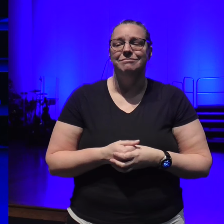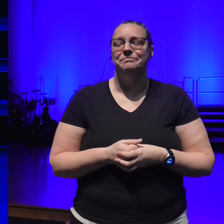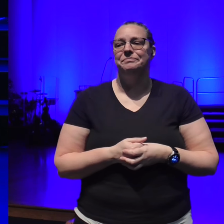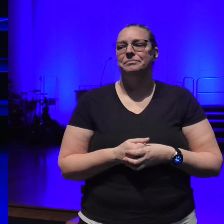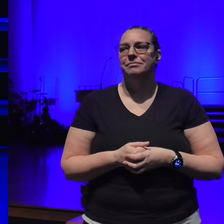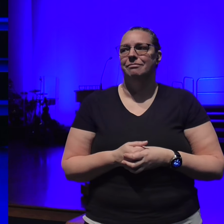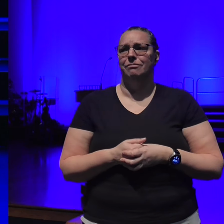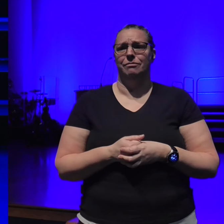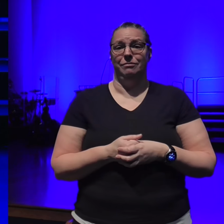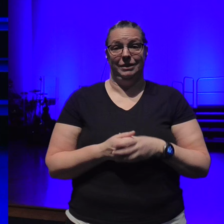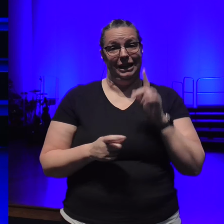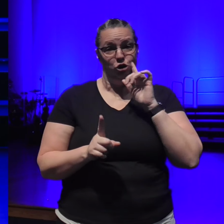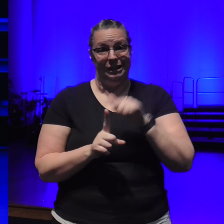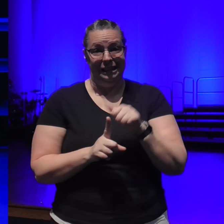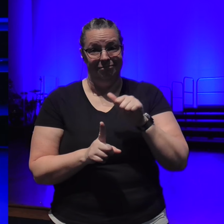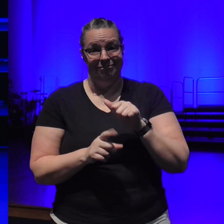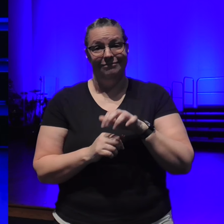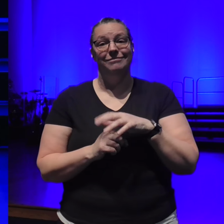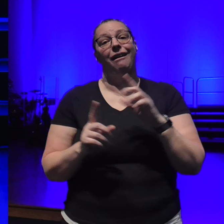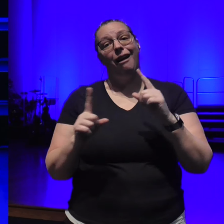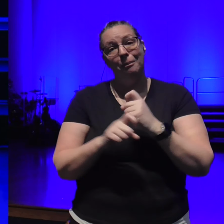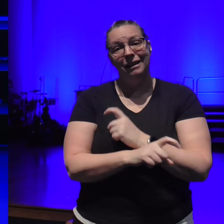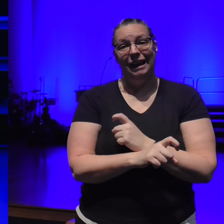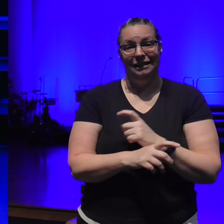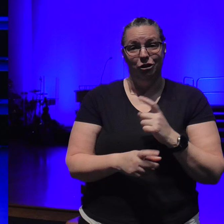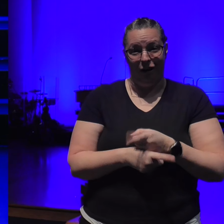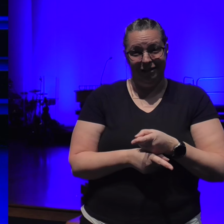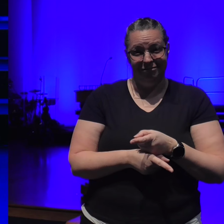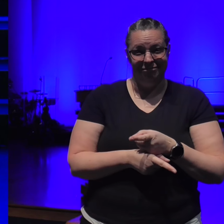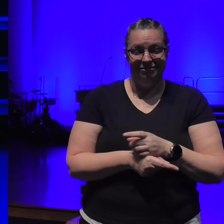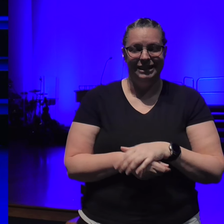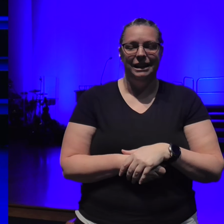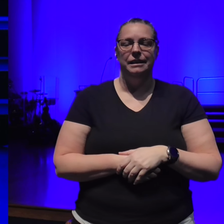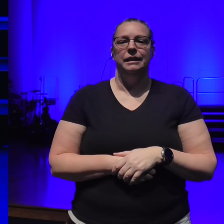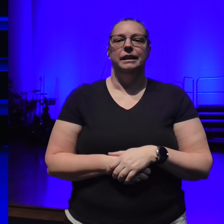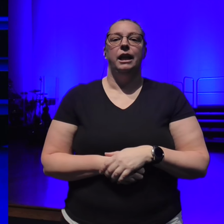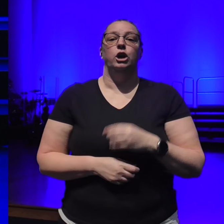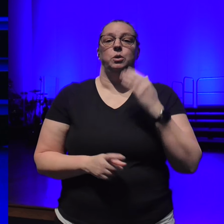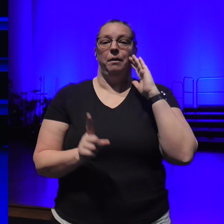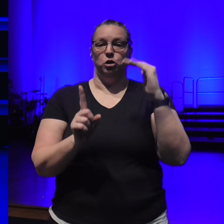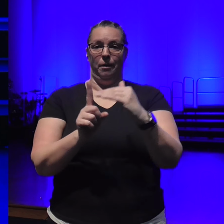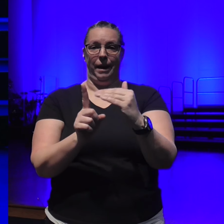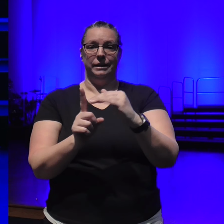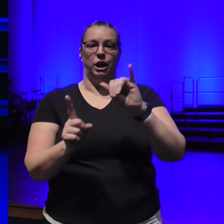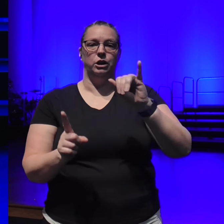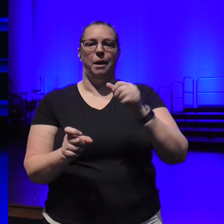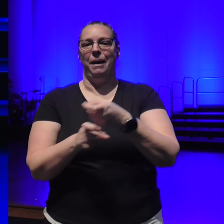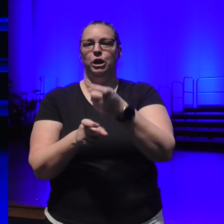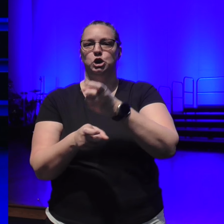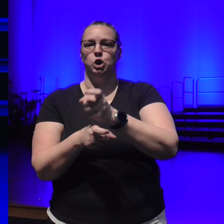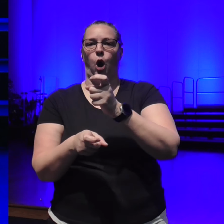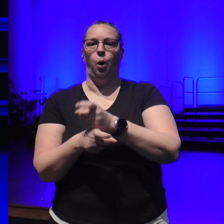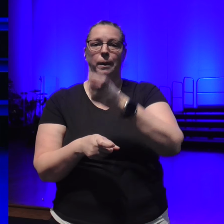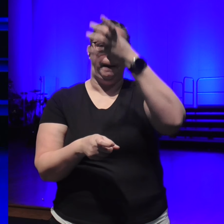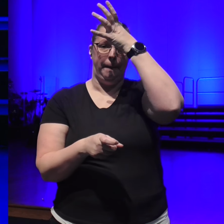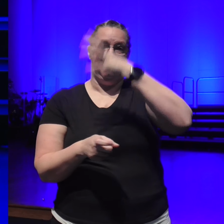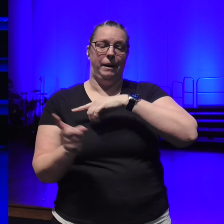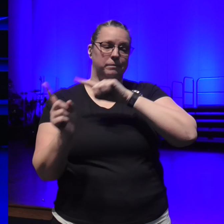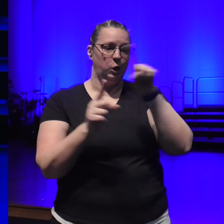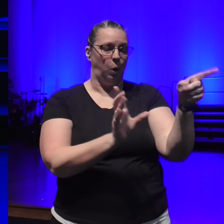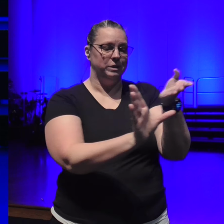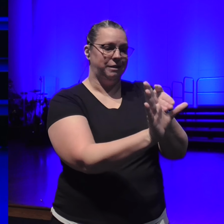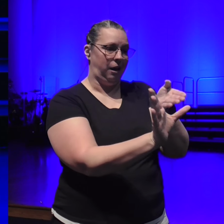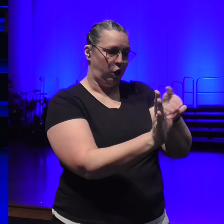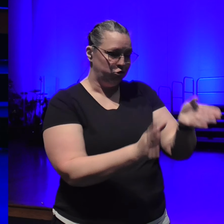it's tricky. It's complicated, isn't it? I'm reminded of the joke from Annie Hall where a man goes to the psychiatrist and